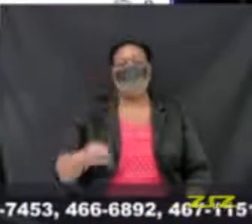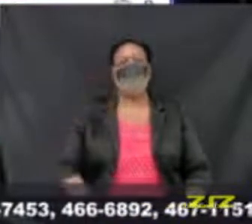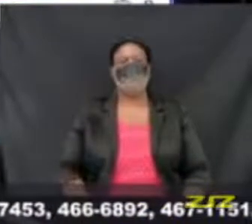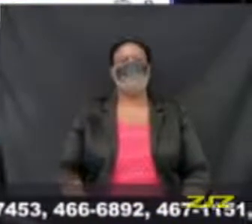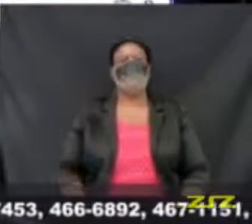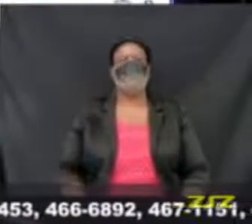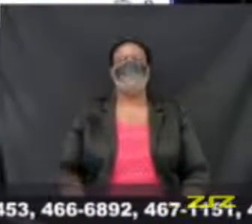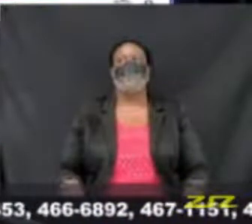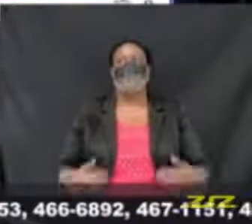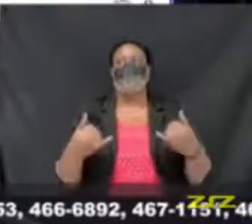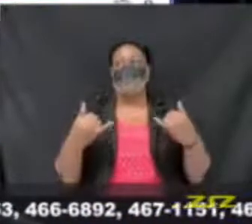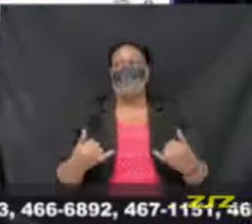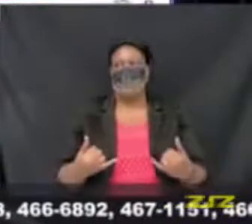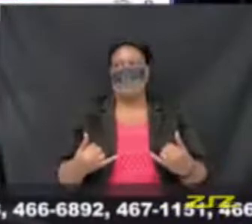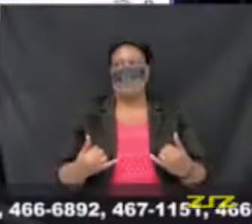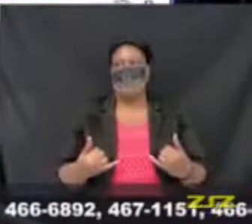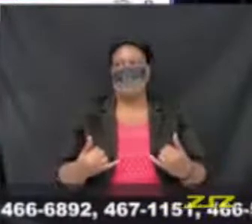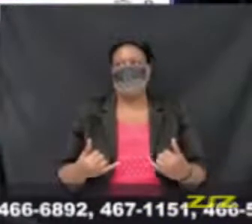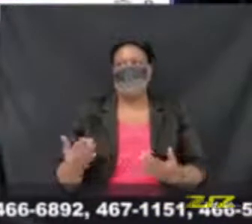Superintendent